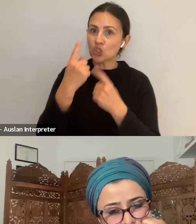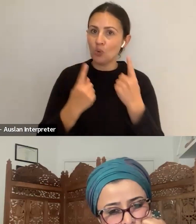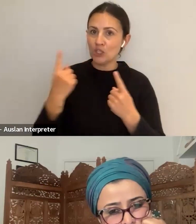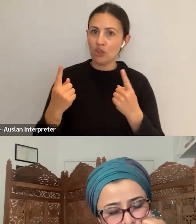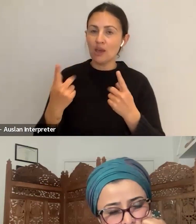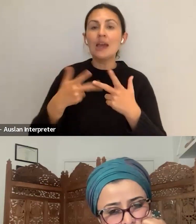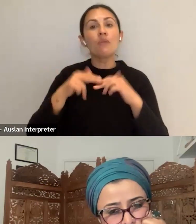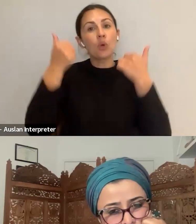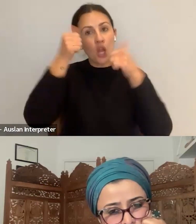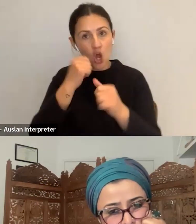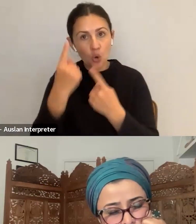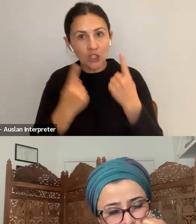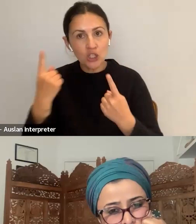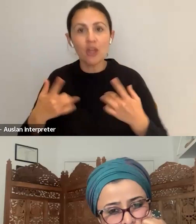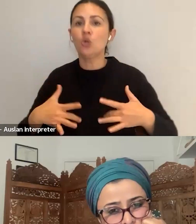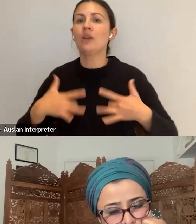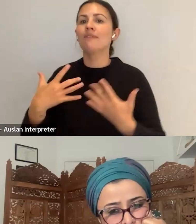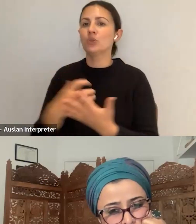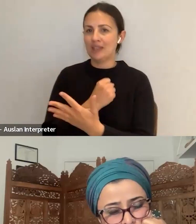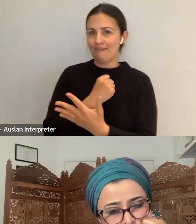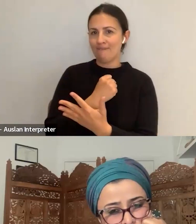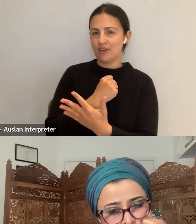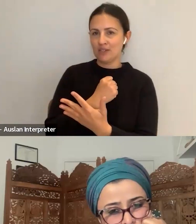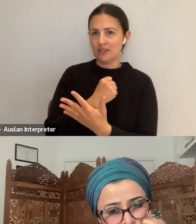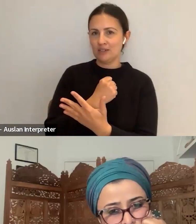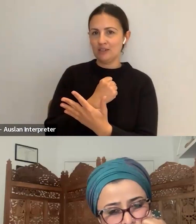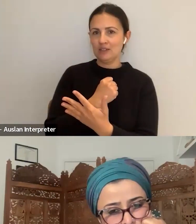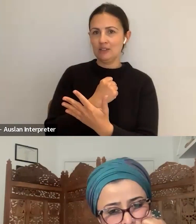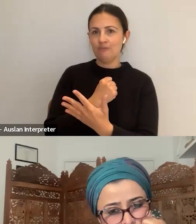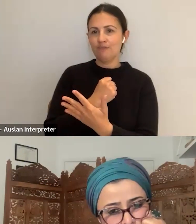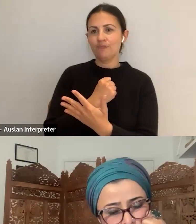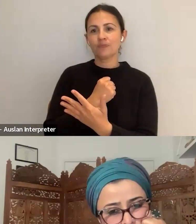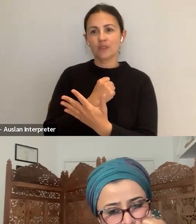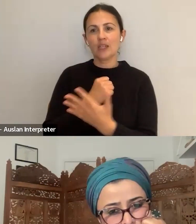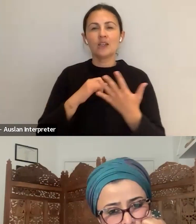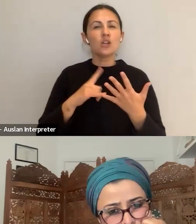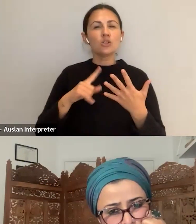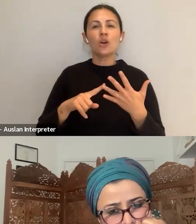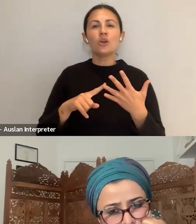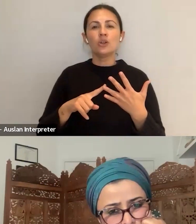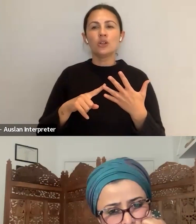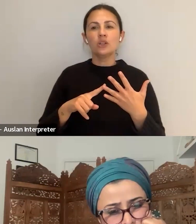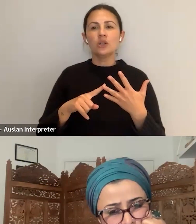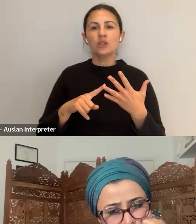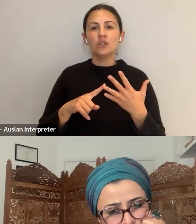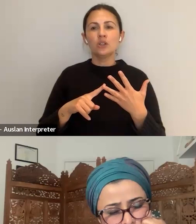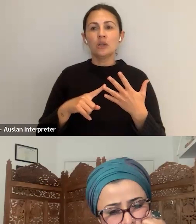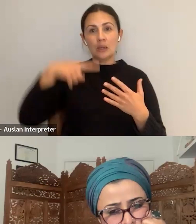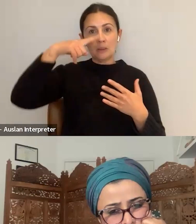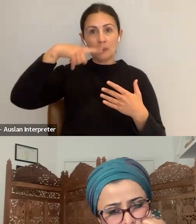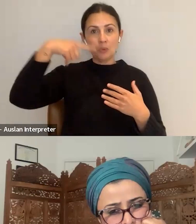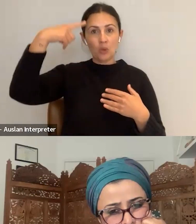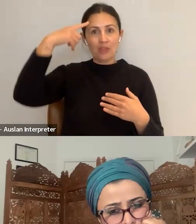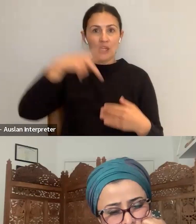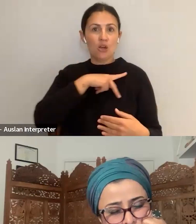cultural safety, but the safety of everyone. So, and it also moves away from this idea that to be professional, you have to be